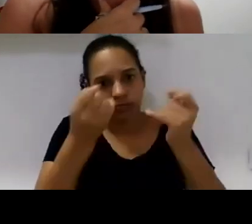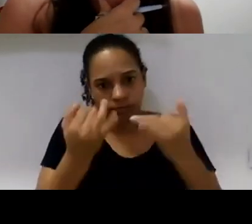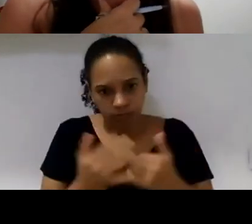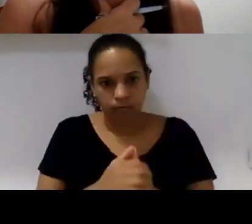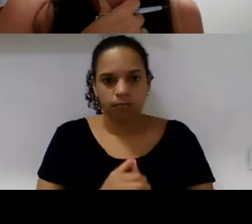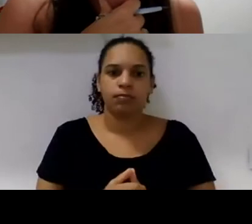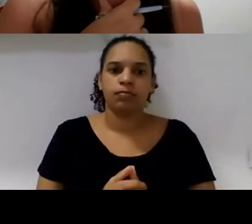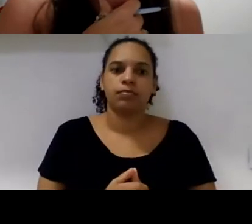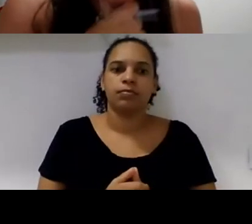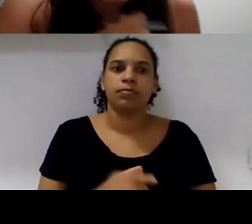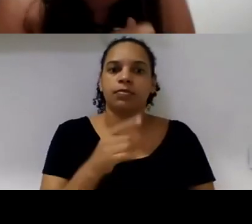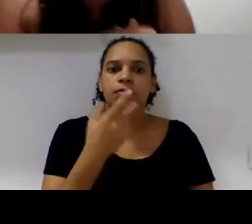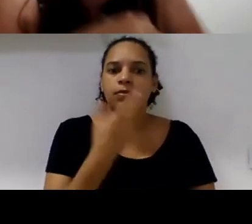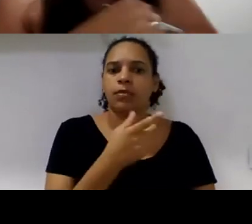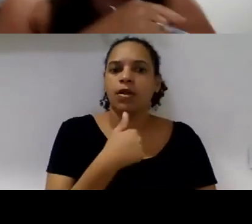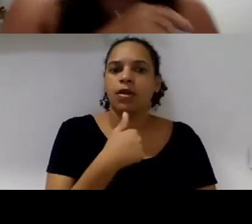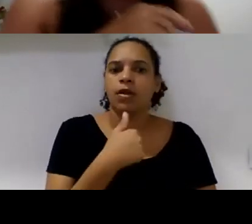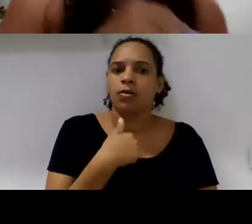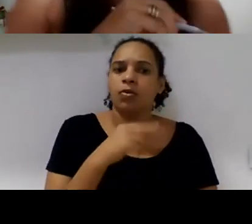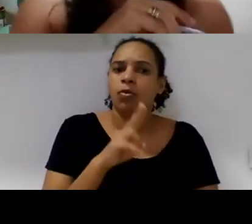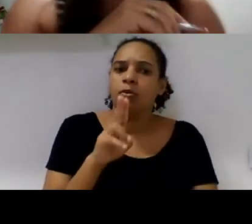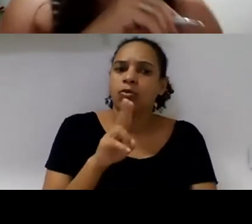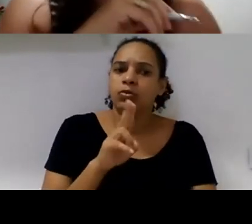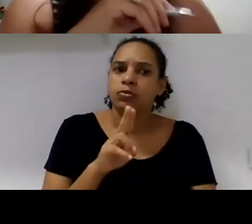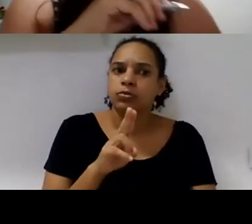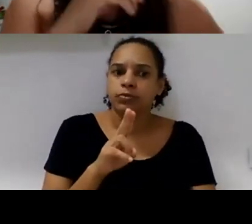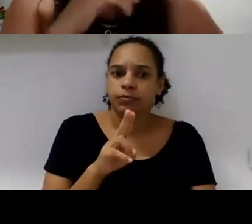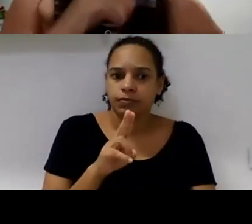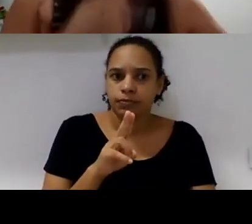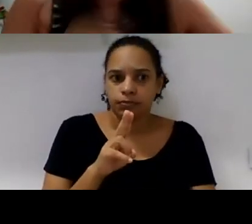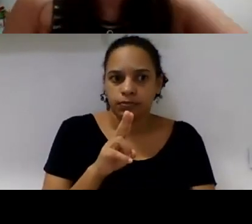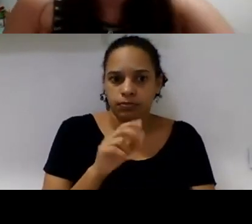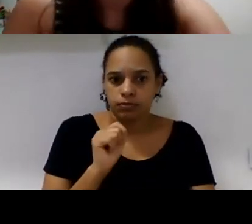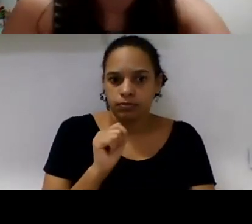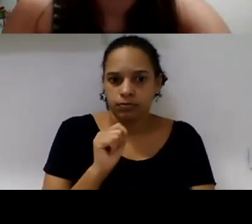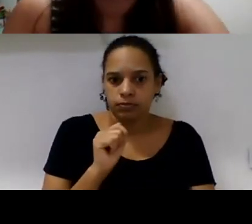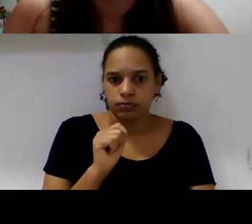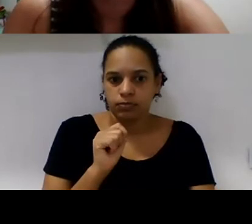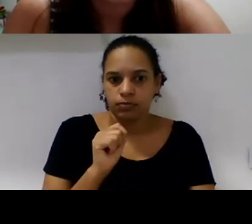project. I just write this word in the message. I don't know what the